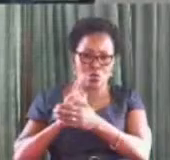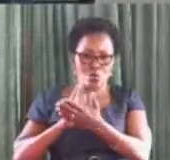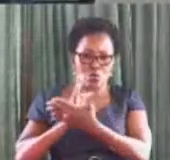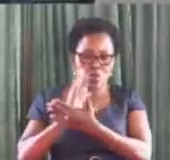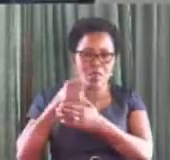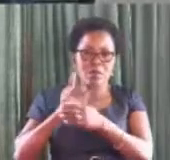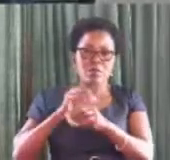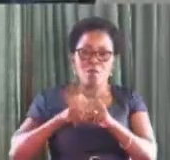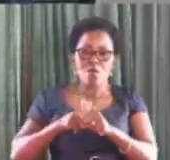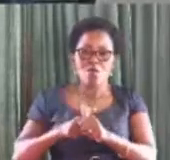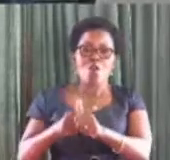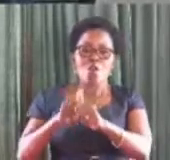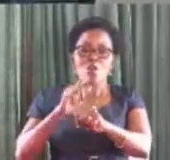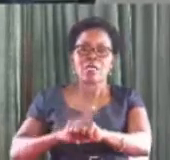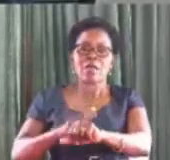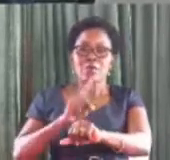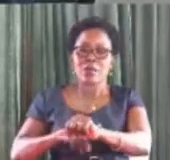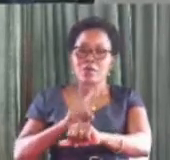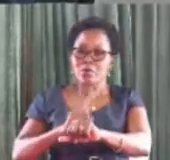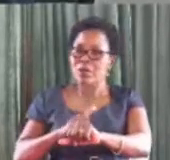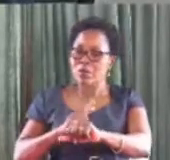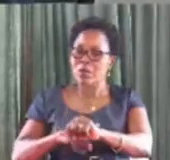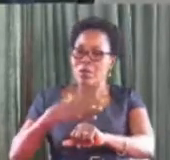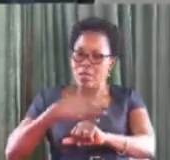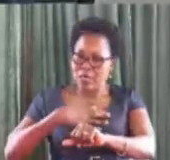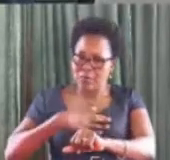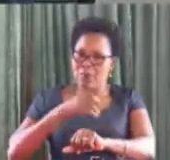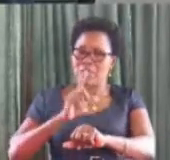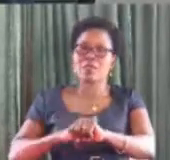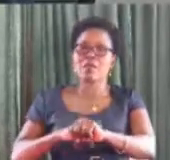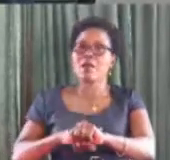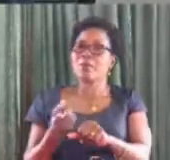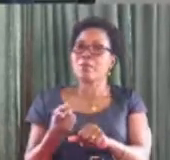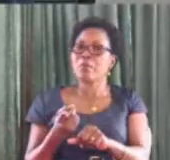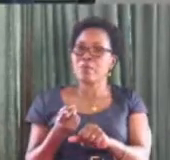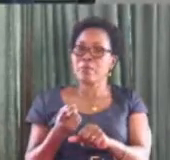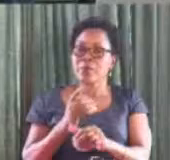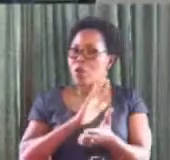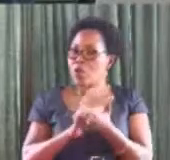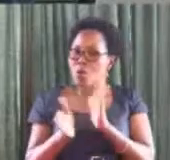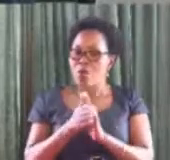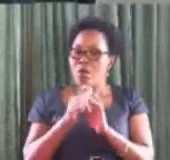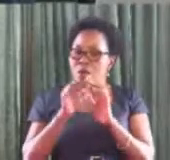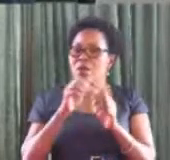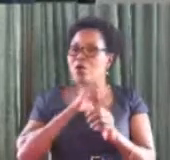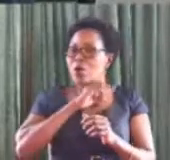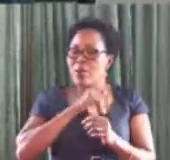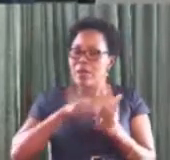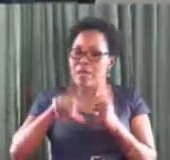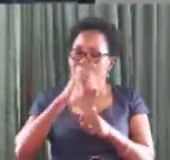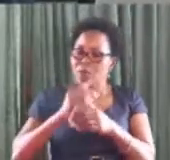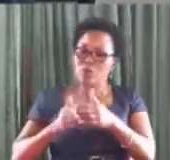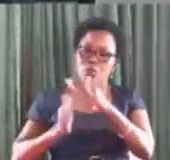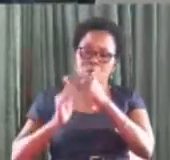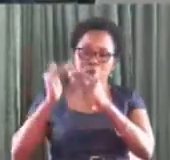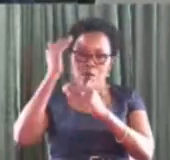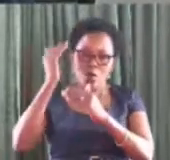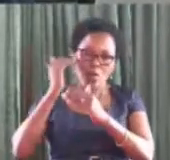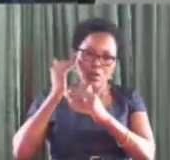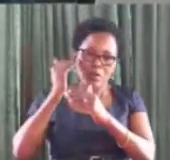are clearly respected, such that there is nobody complaining about the court in terms of